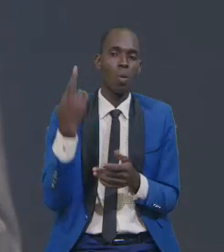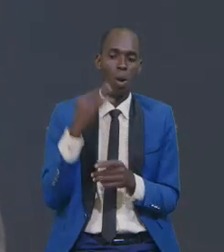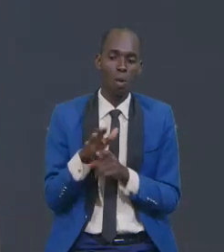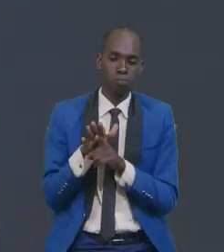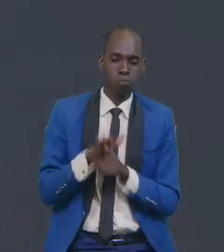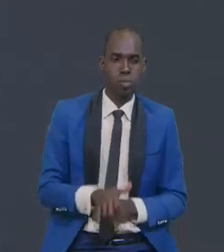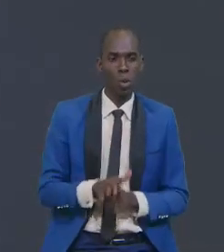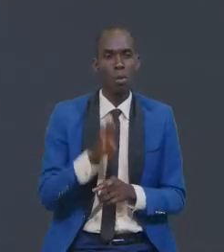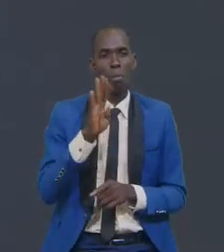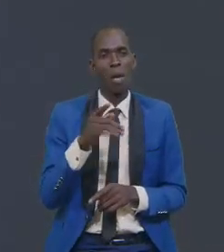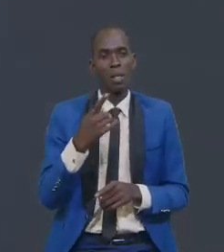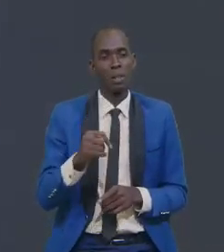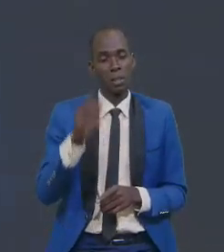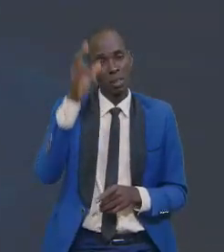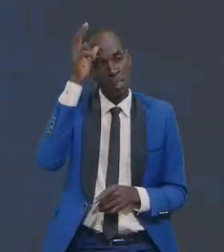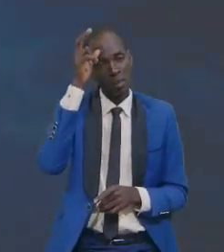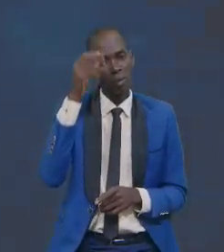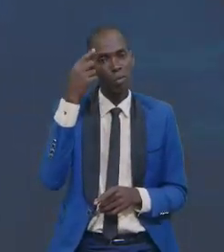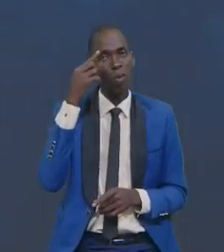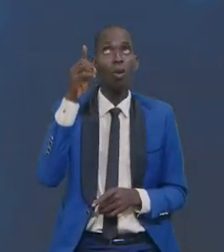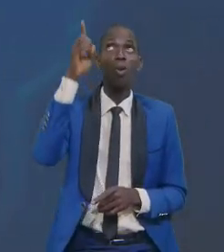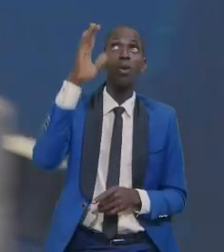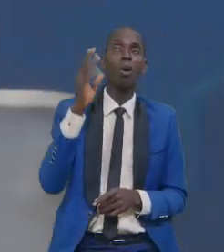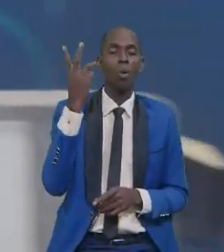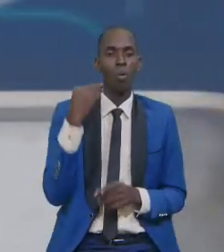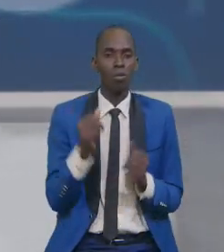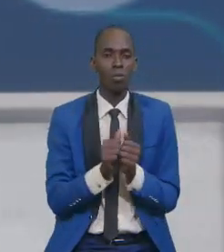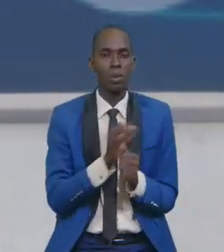for God was with him. Look at number 3